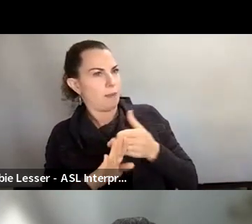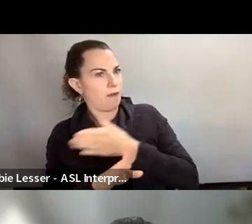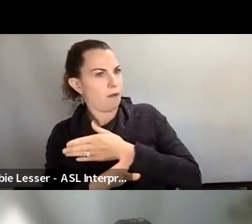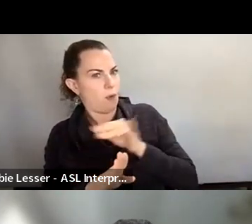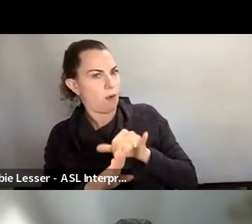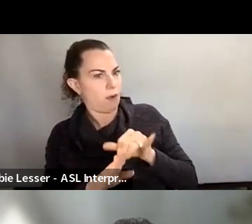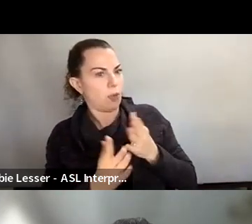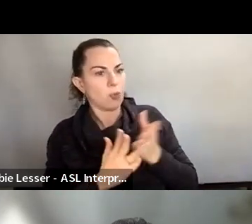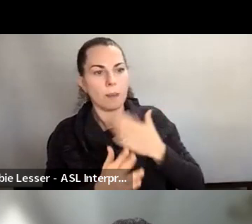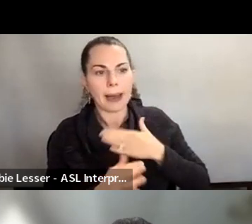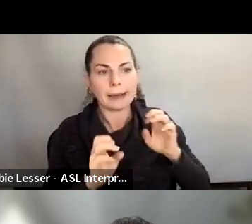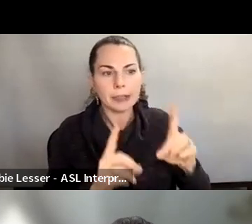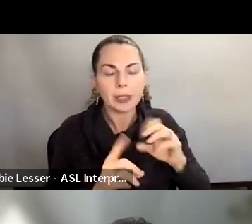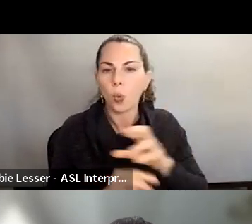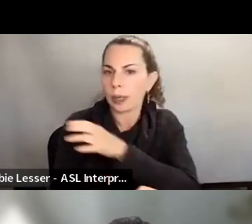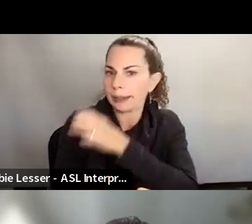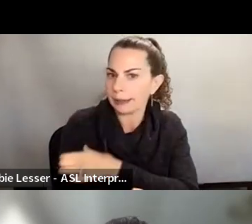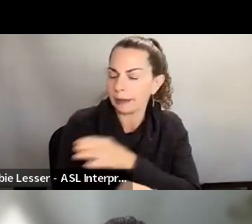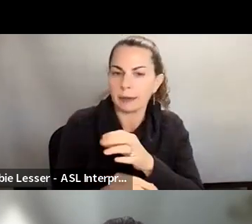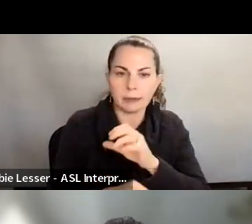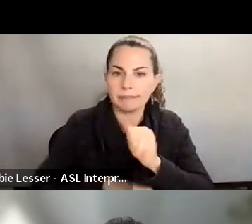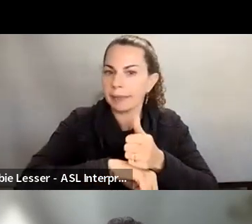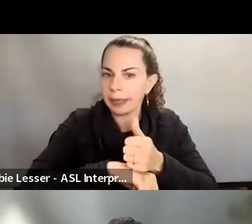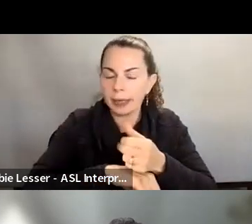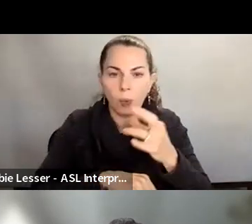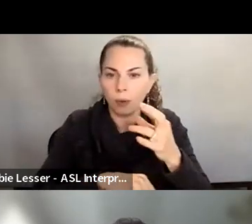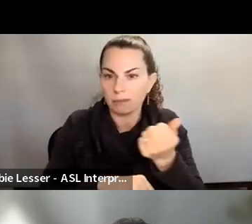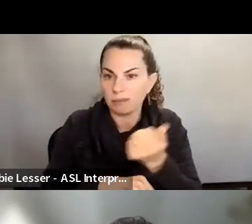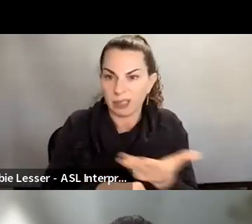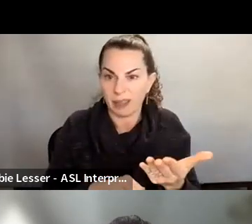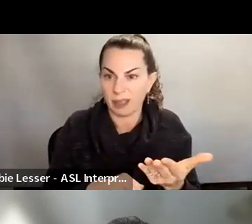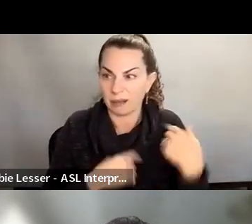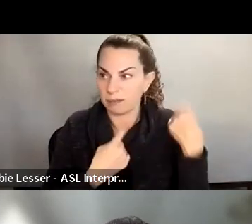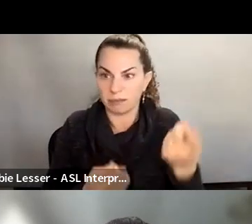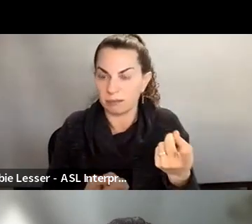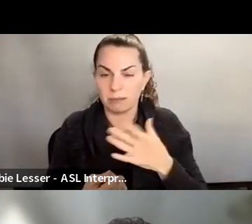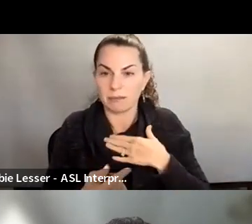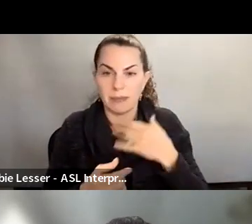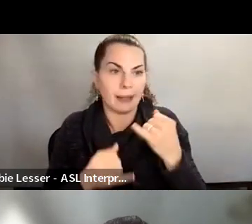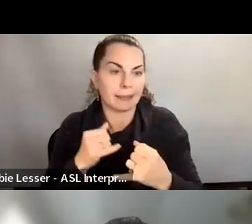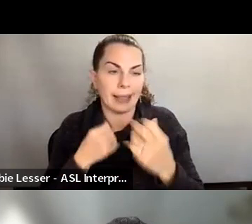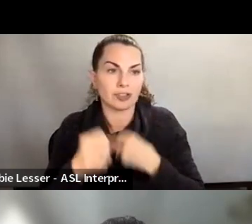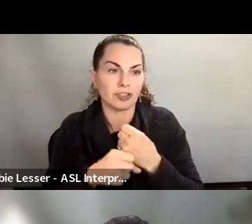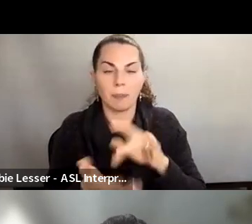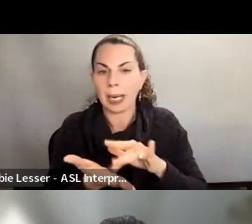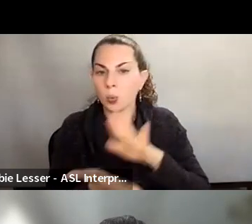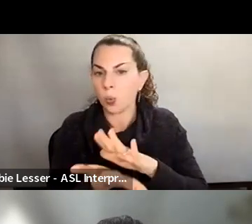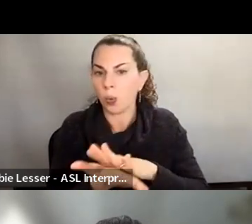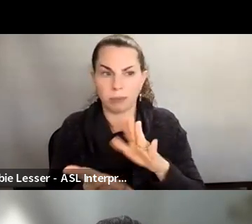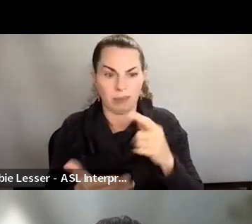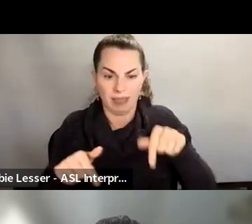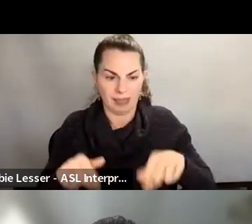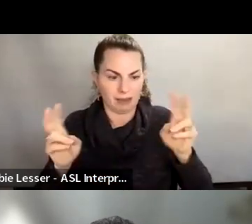or clinically. Say I was in, a clinical setting, or, in my last year of medical school, I was practicing enough. It was never